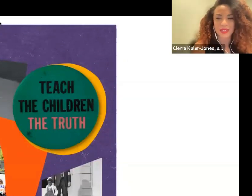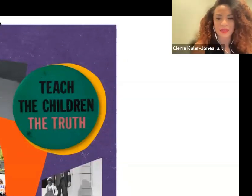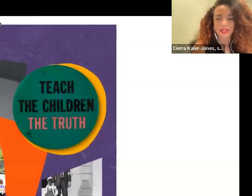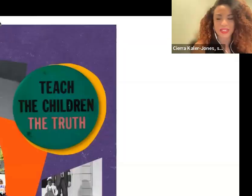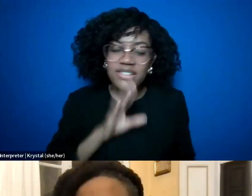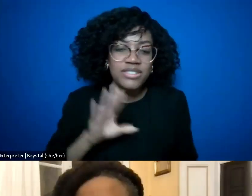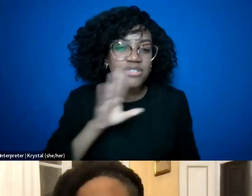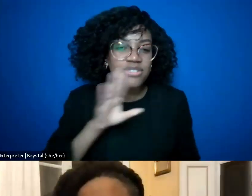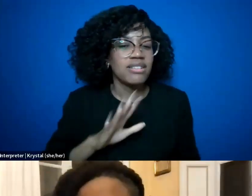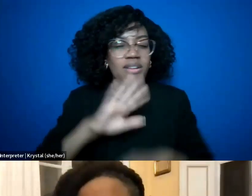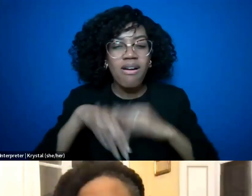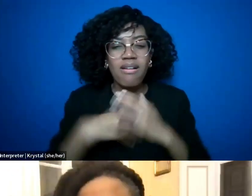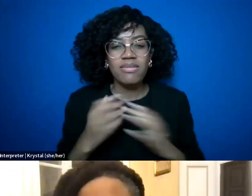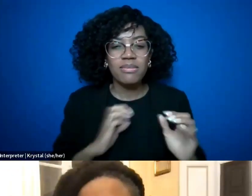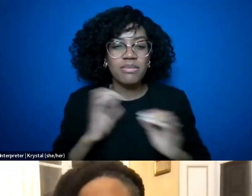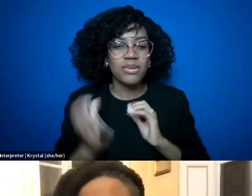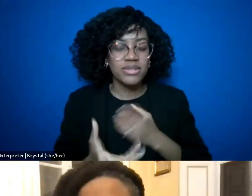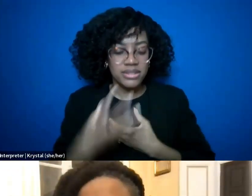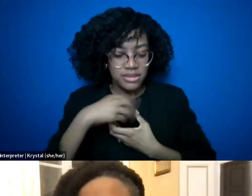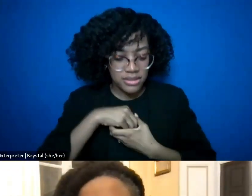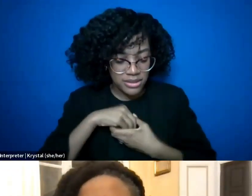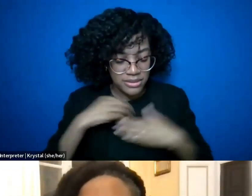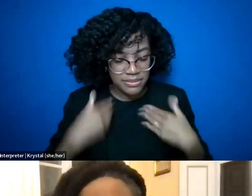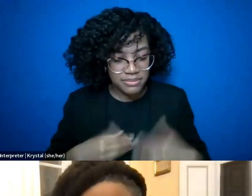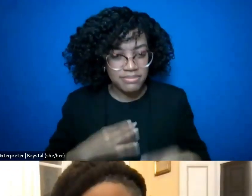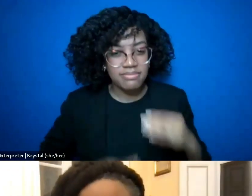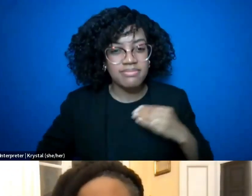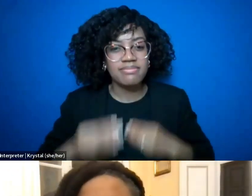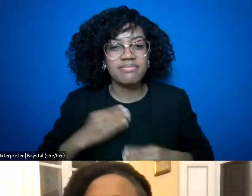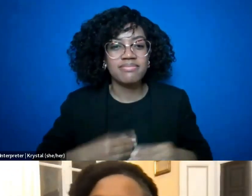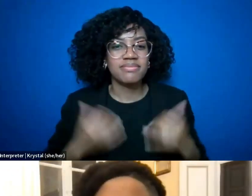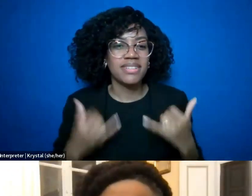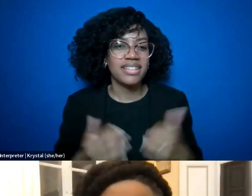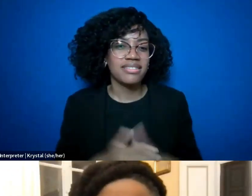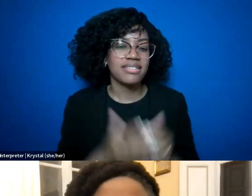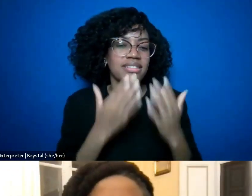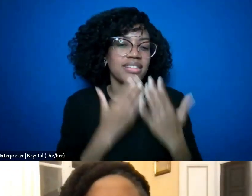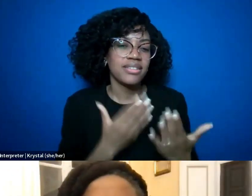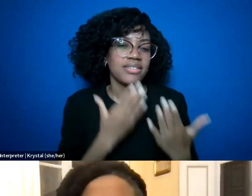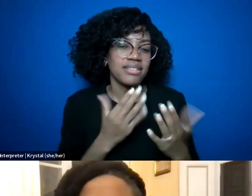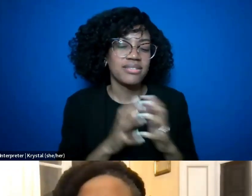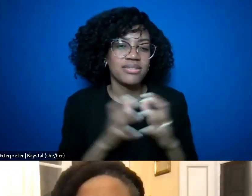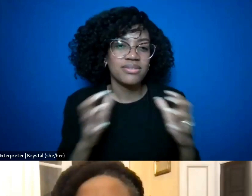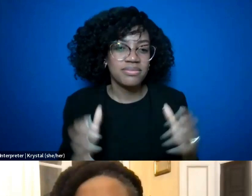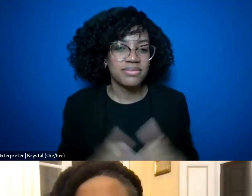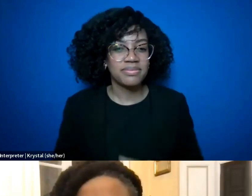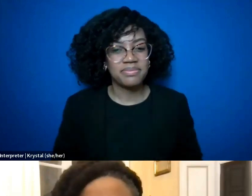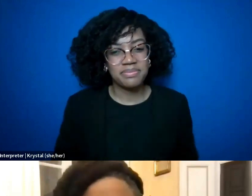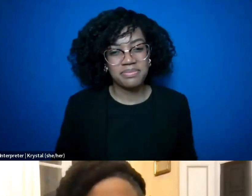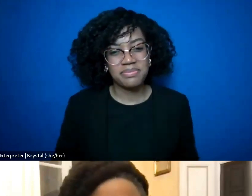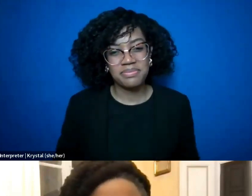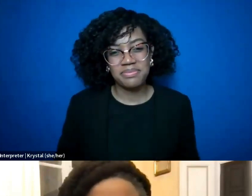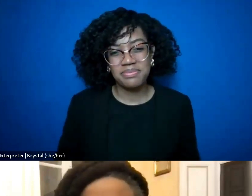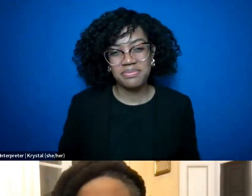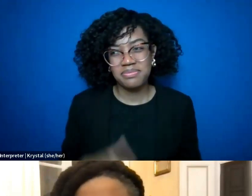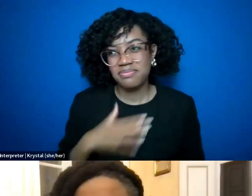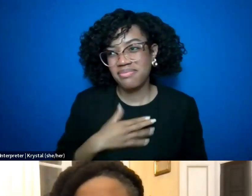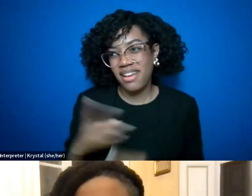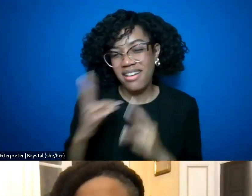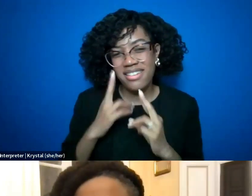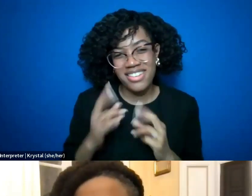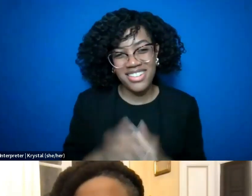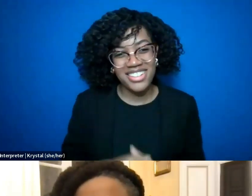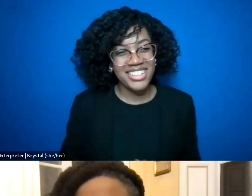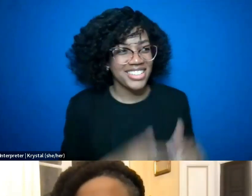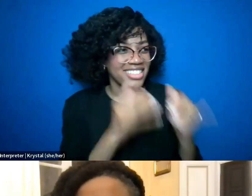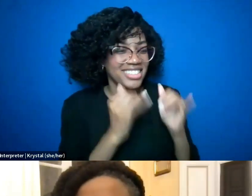all of the emotions right now. So thank you, thank you, thank you. We really are so, so grateful. I'm right there with you, Cierra.